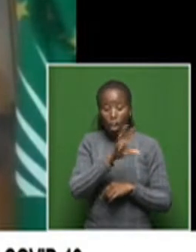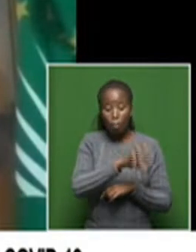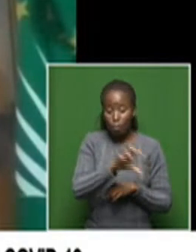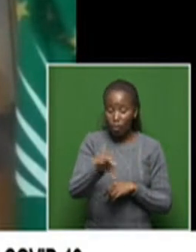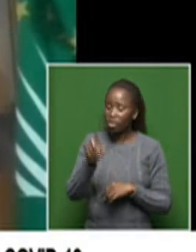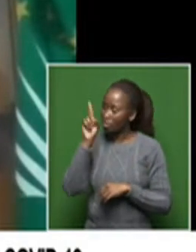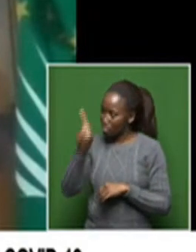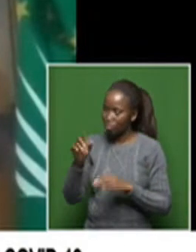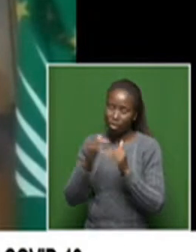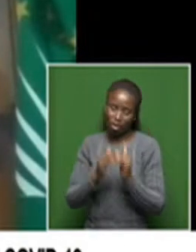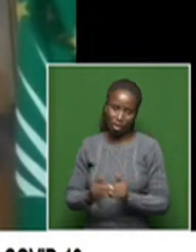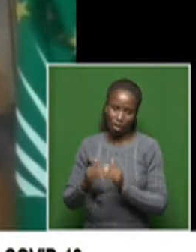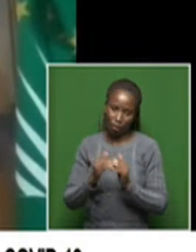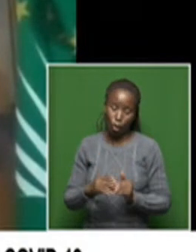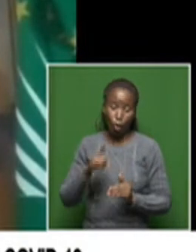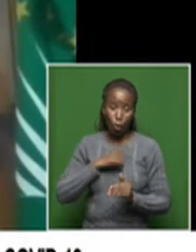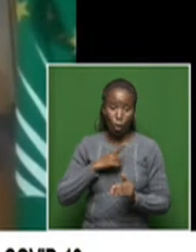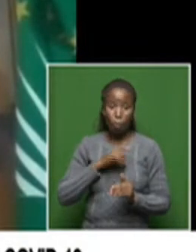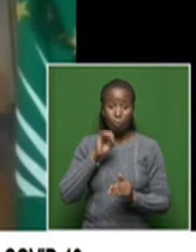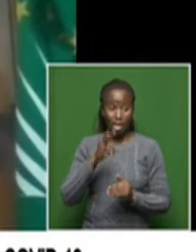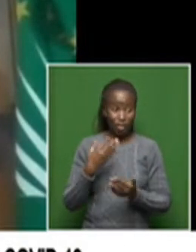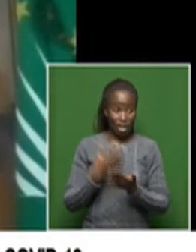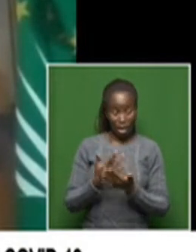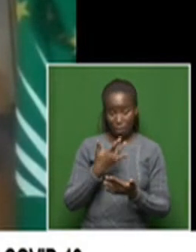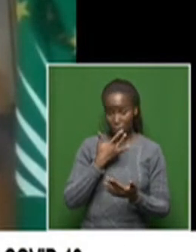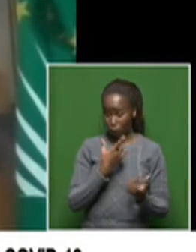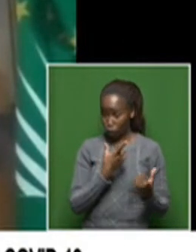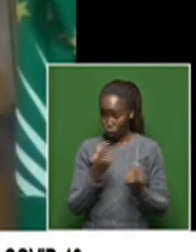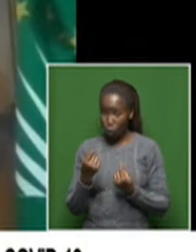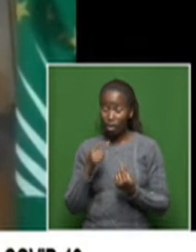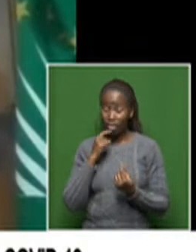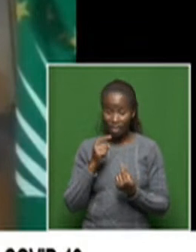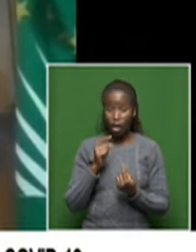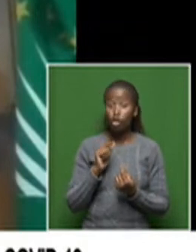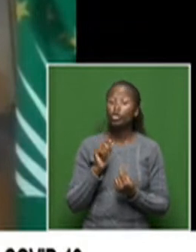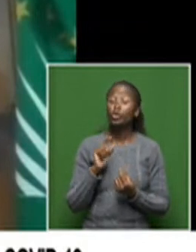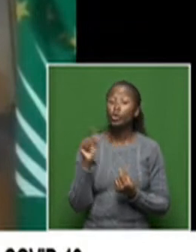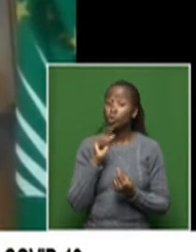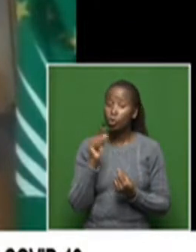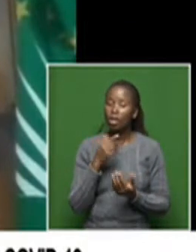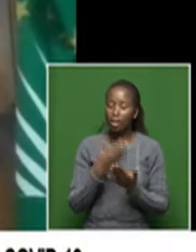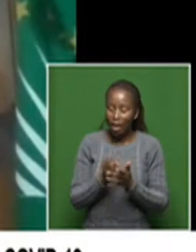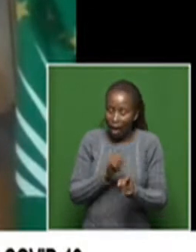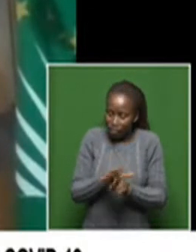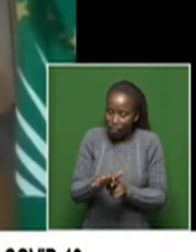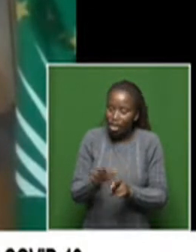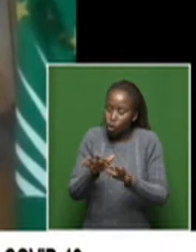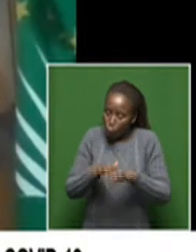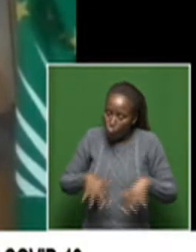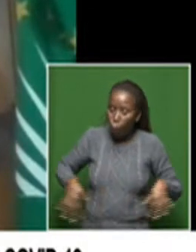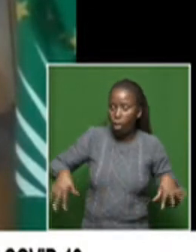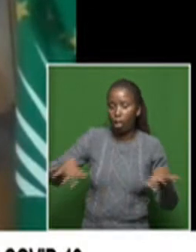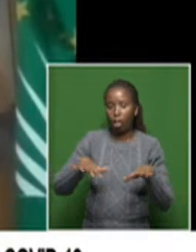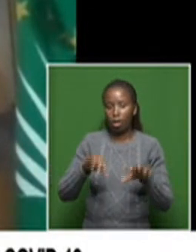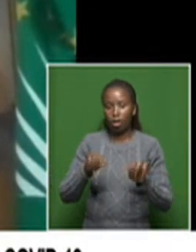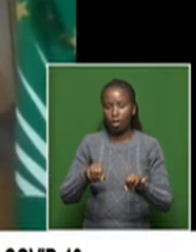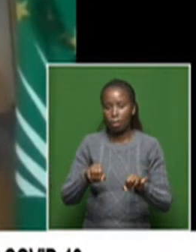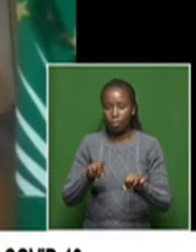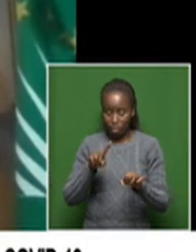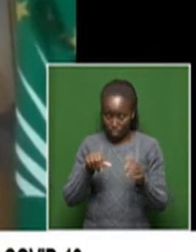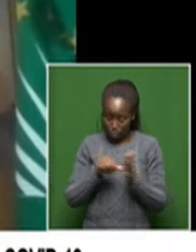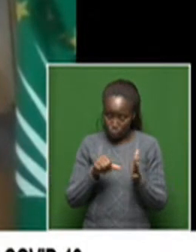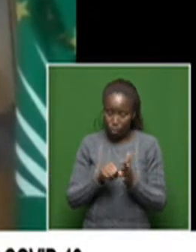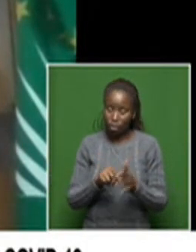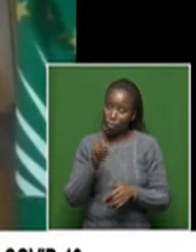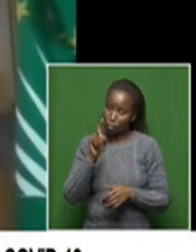contain currently, what we are seeing coming up is likely to affect us all across the country. So it's important for us to be